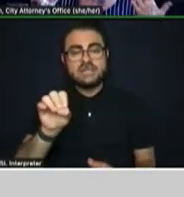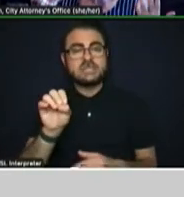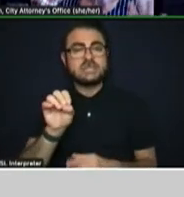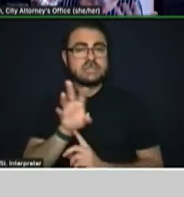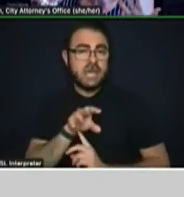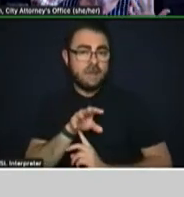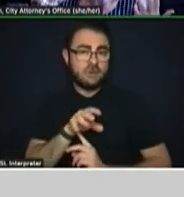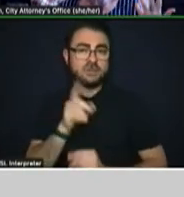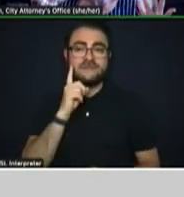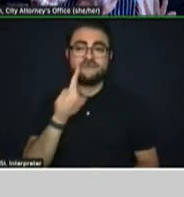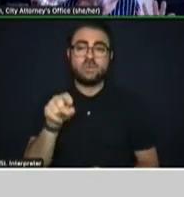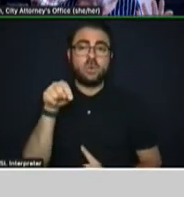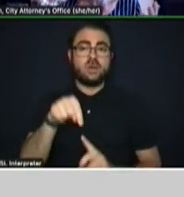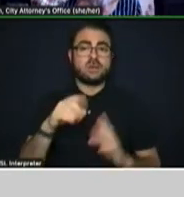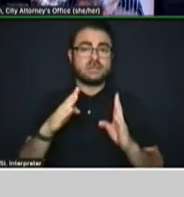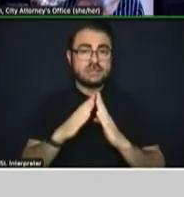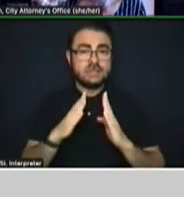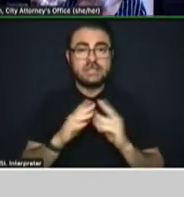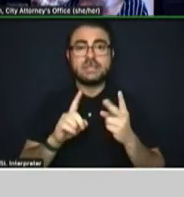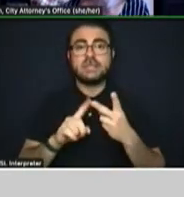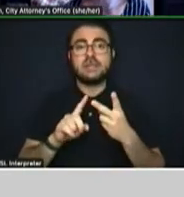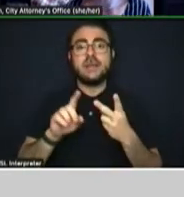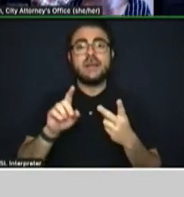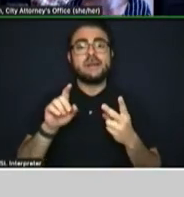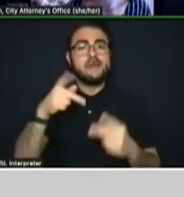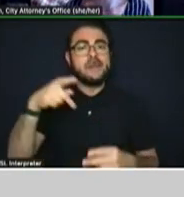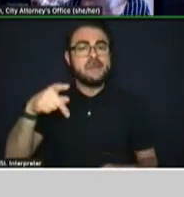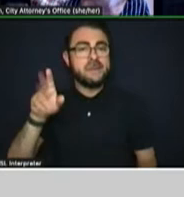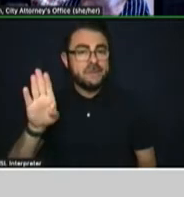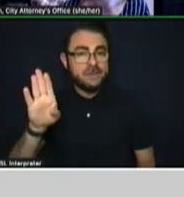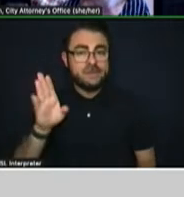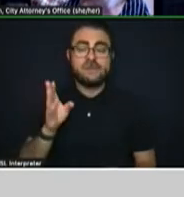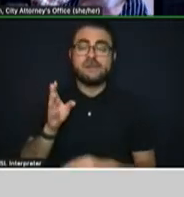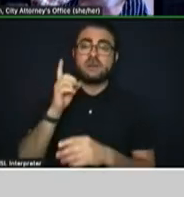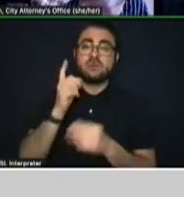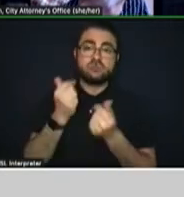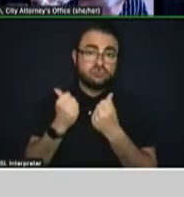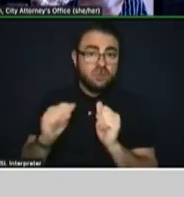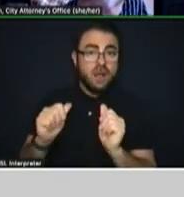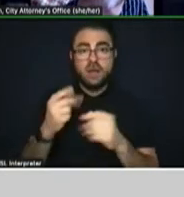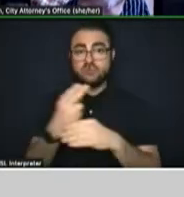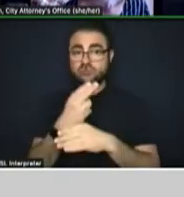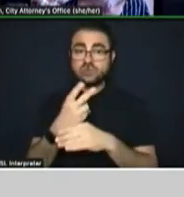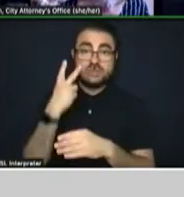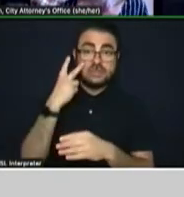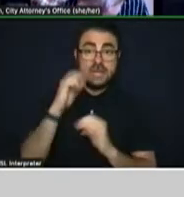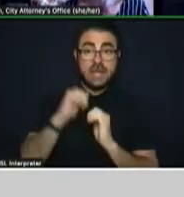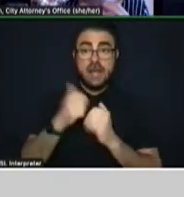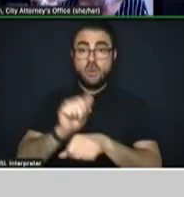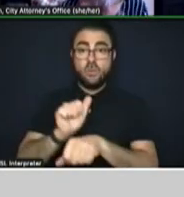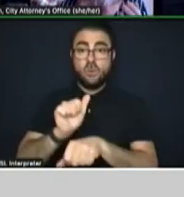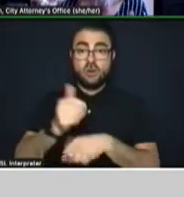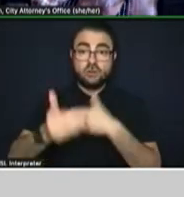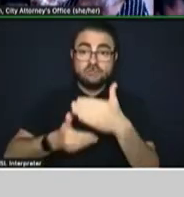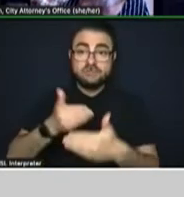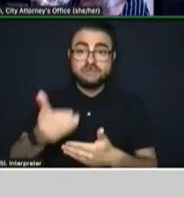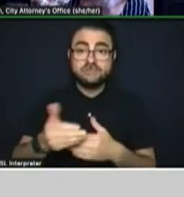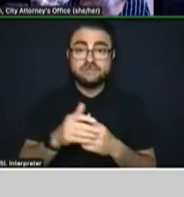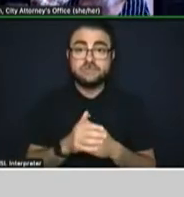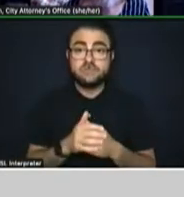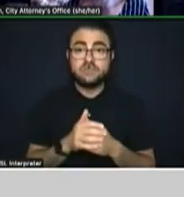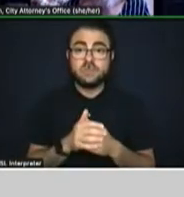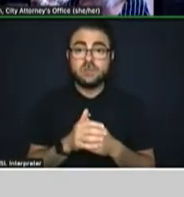for the city and the bureau to try and see how the body cameras work. And during that pilot, they